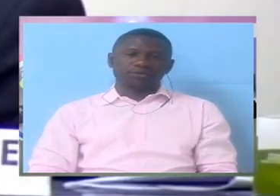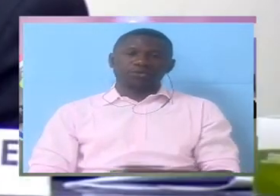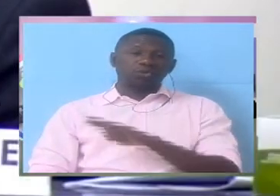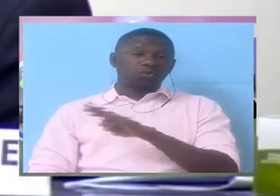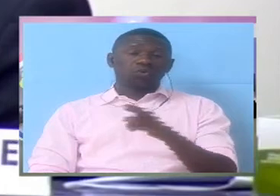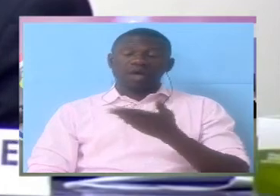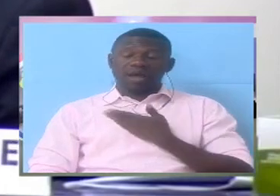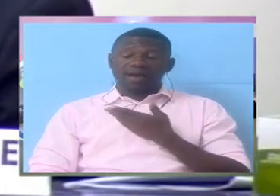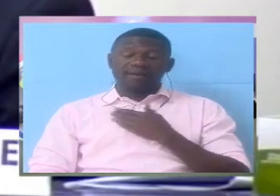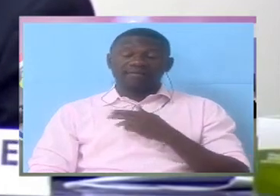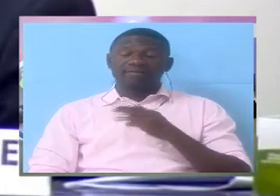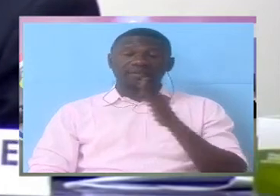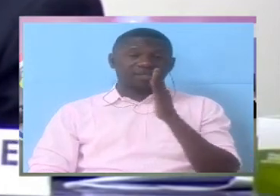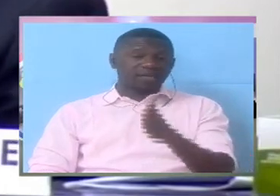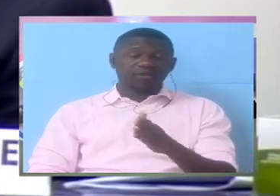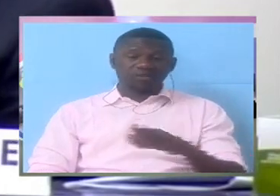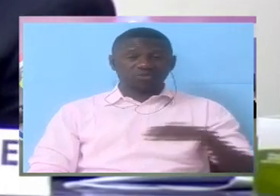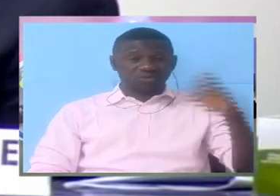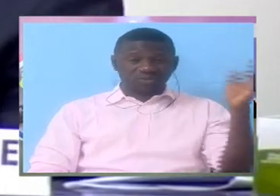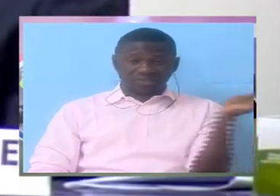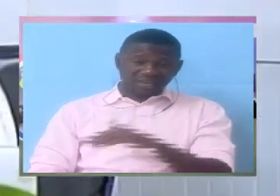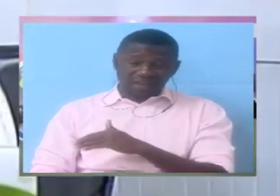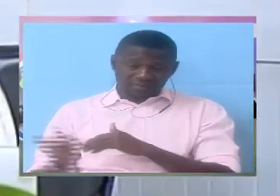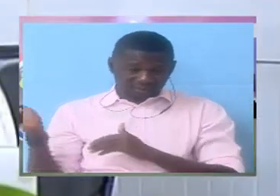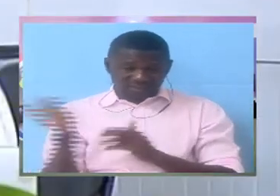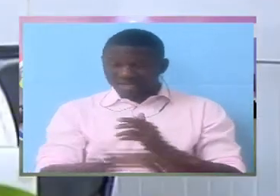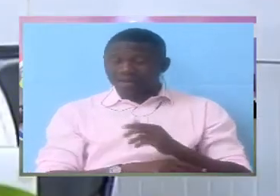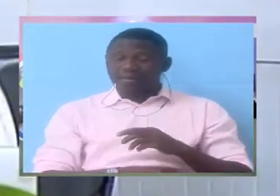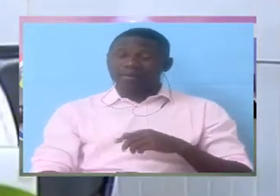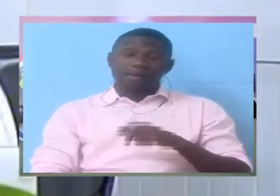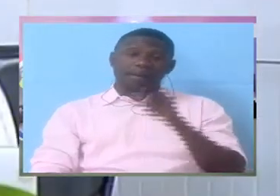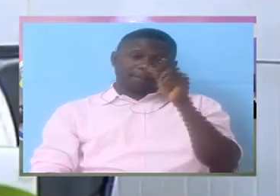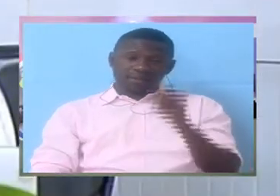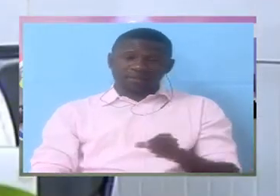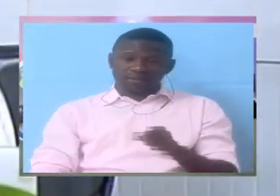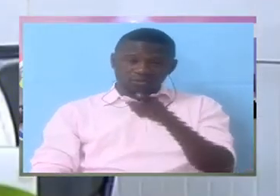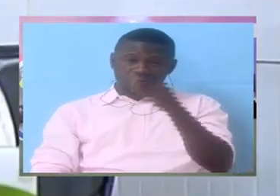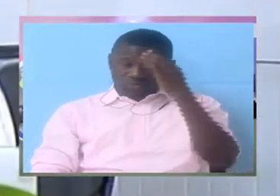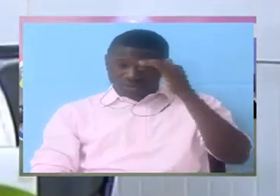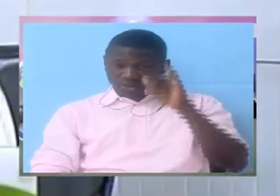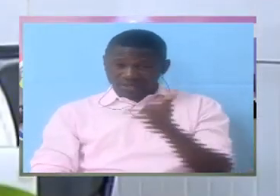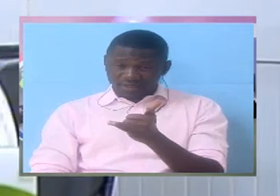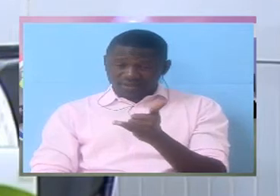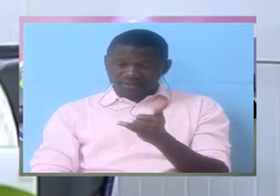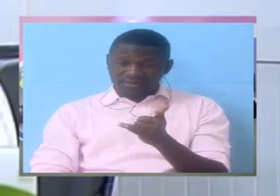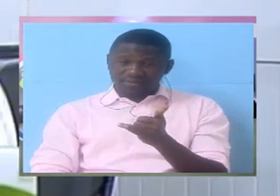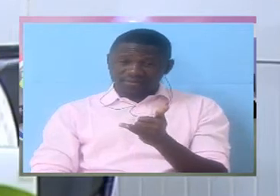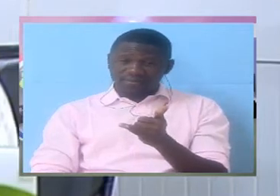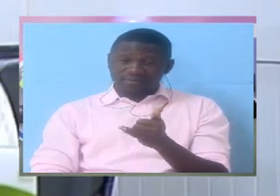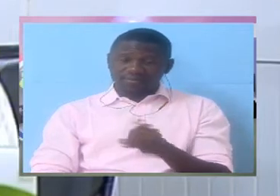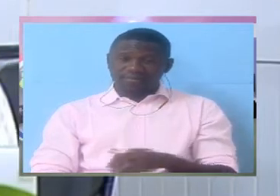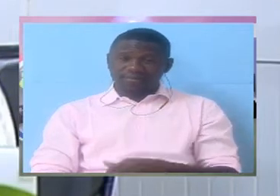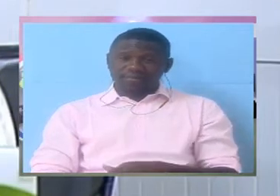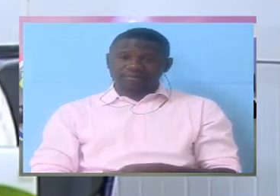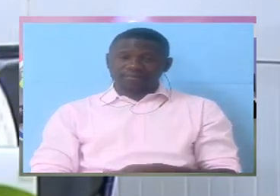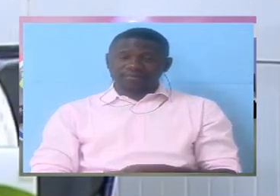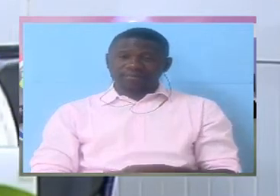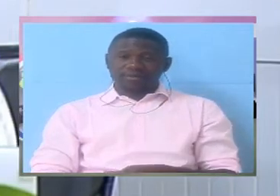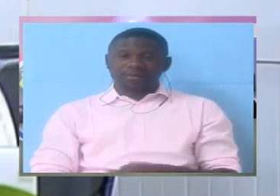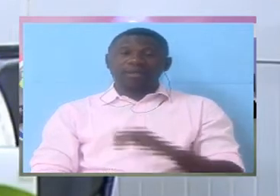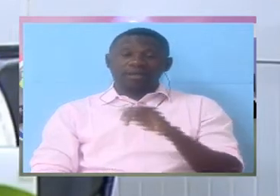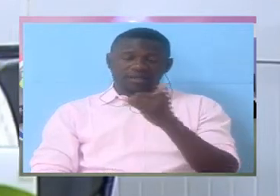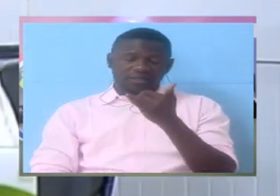the authority to slap anybody. Do you agree? Well, according to the